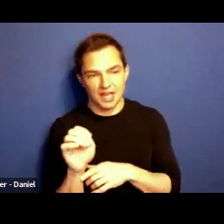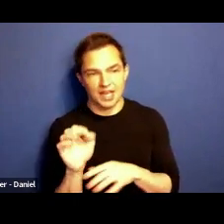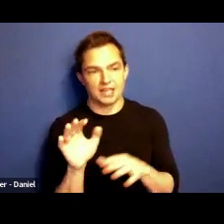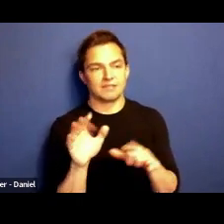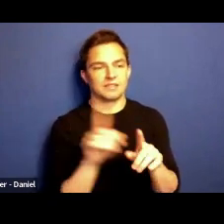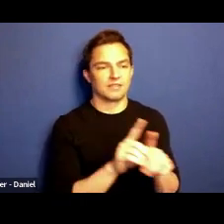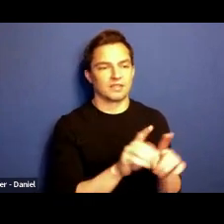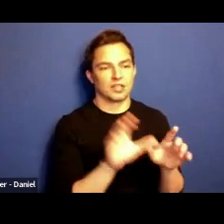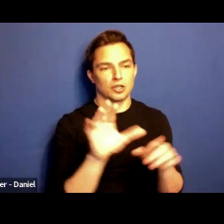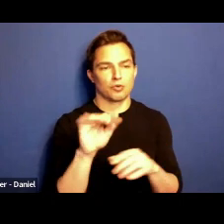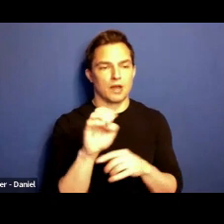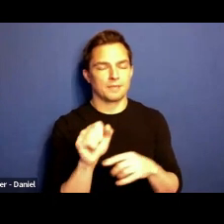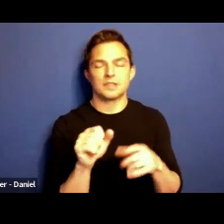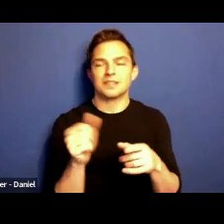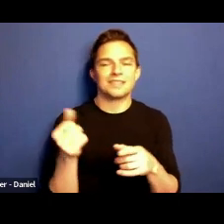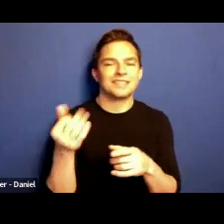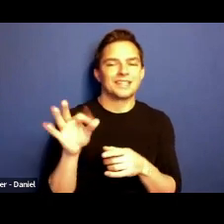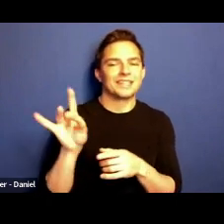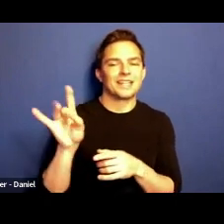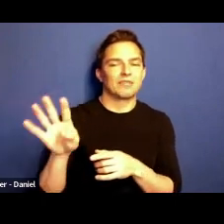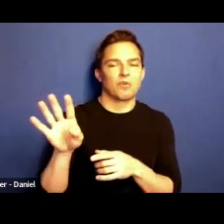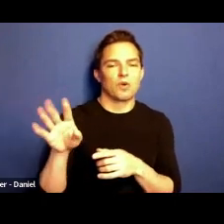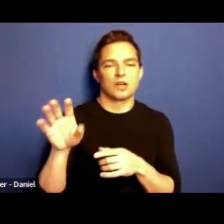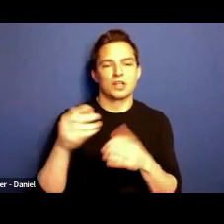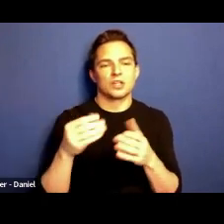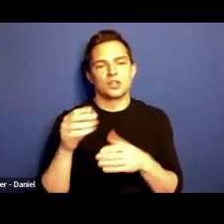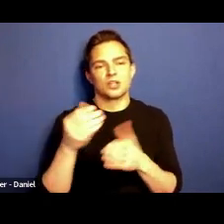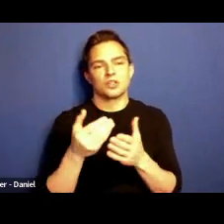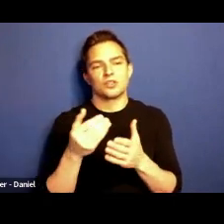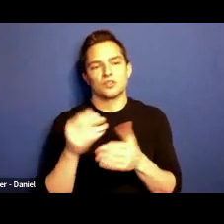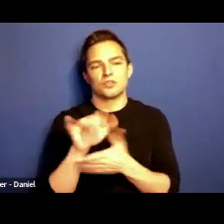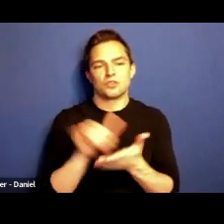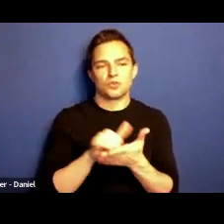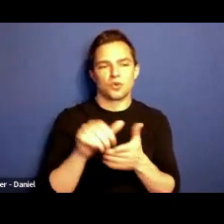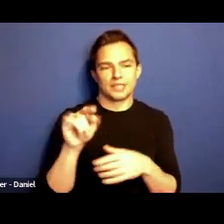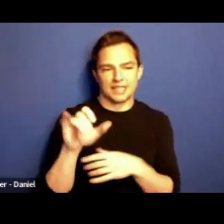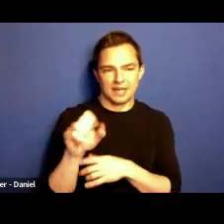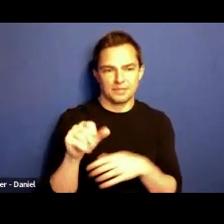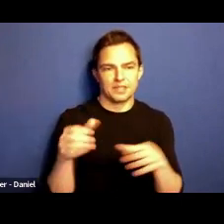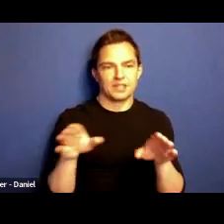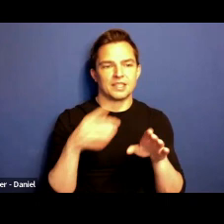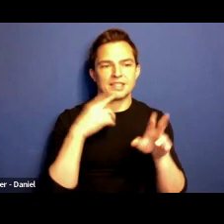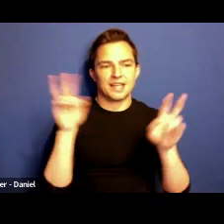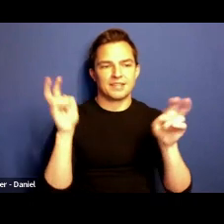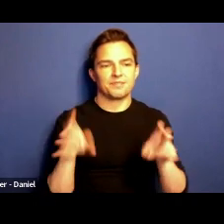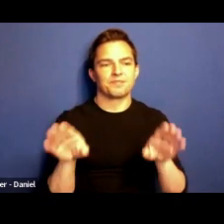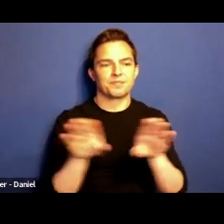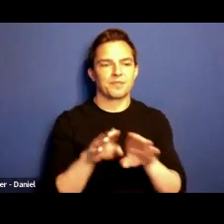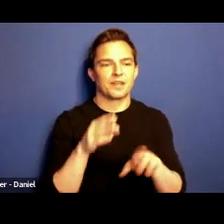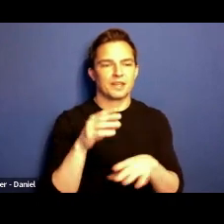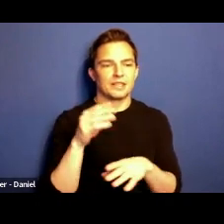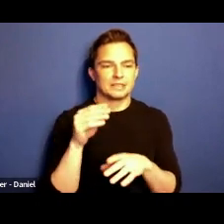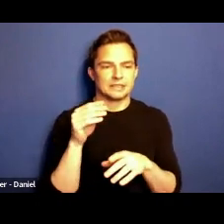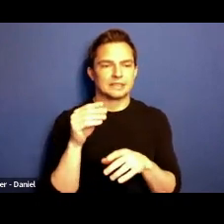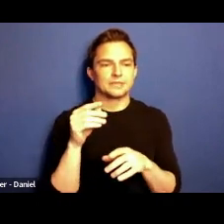It was in 1984, the New York Times listed the closure of state hospitals as a cause of homelessness and incarceration.